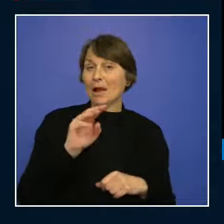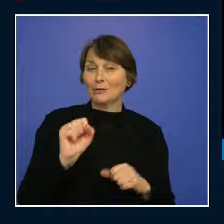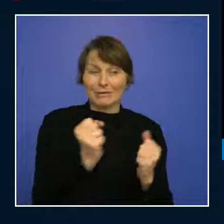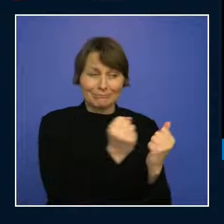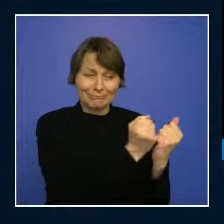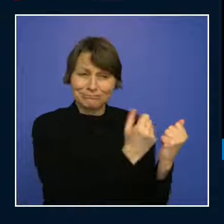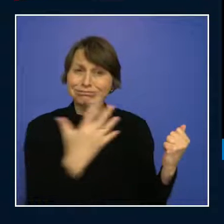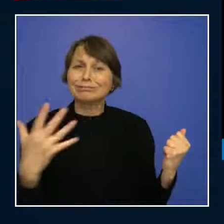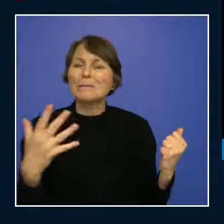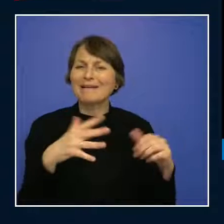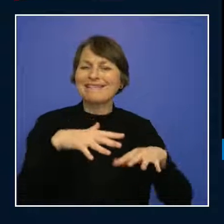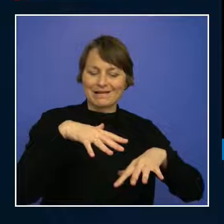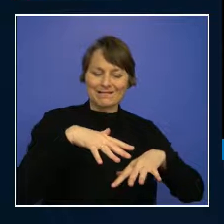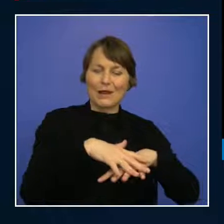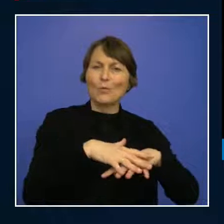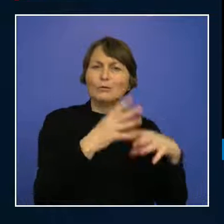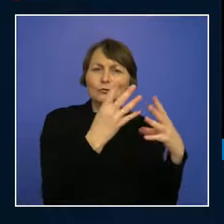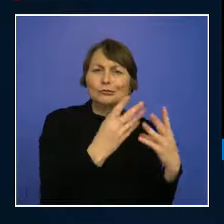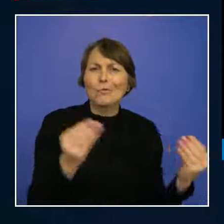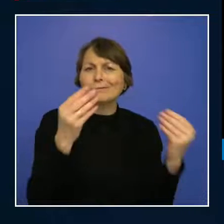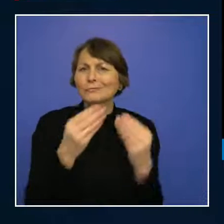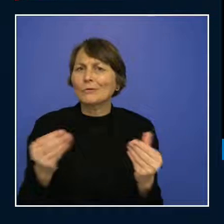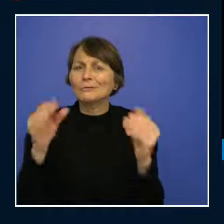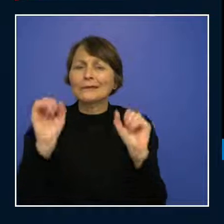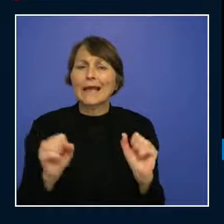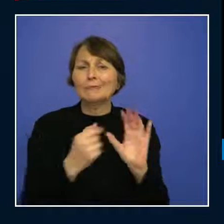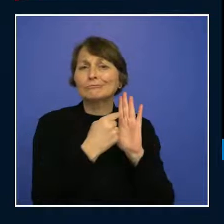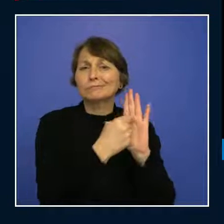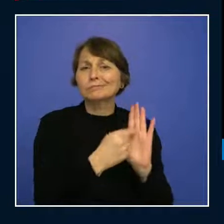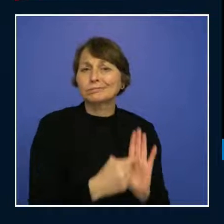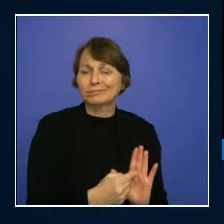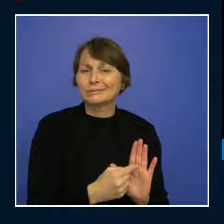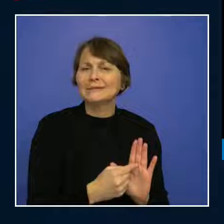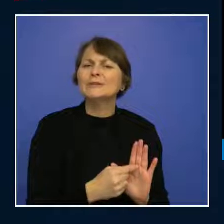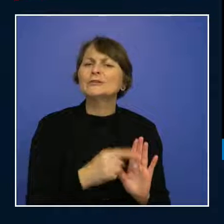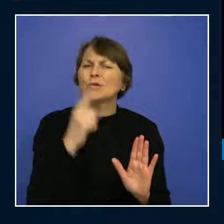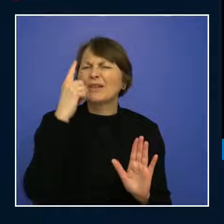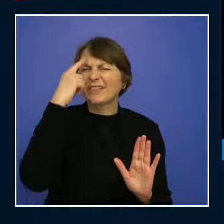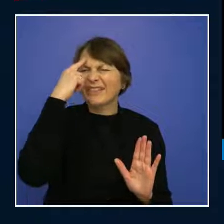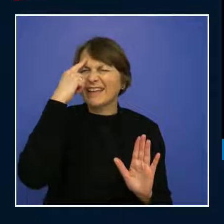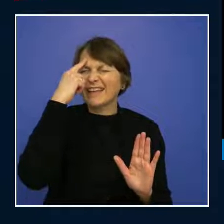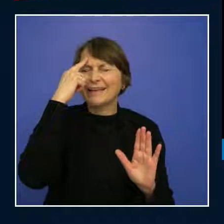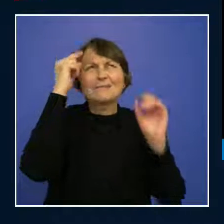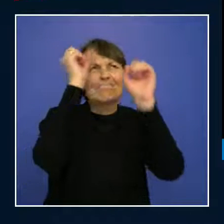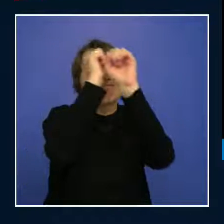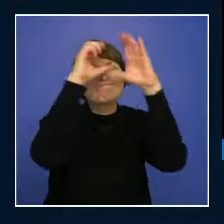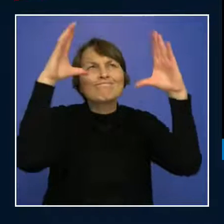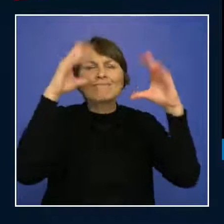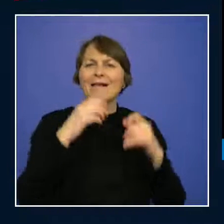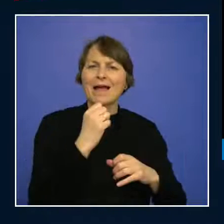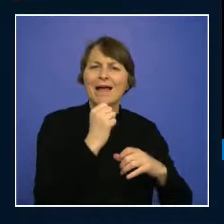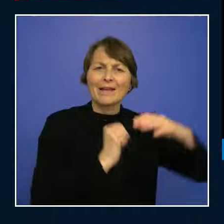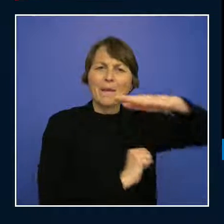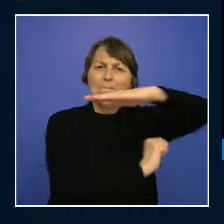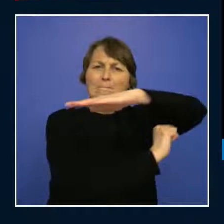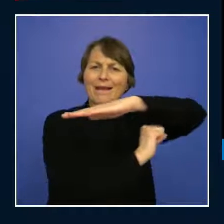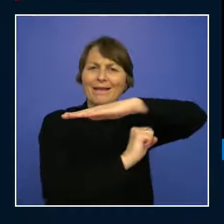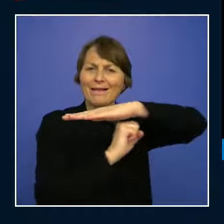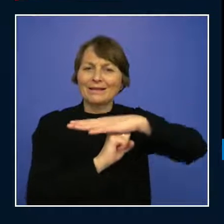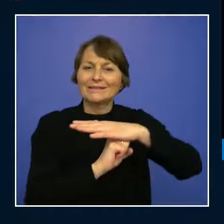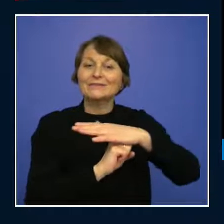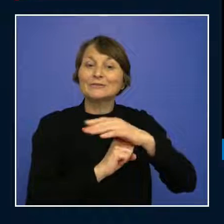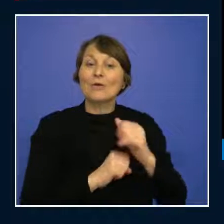networking solutions, and you can think of them in 4 different pillars. So we can think about the connect part of the networking piece. We have